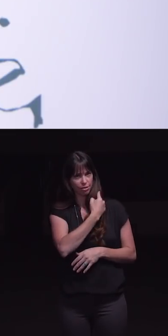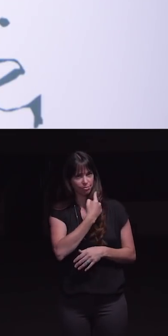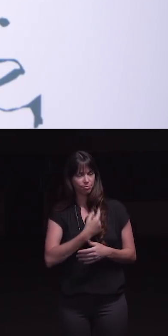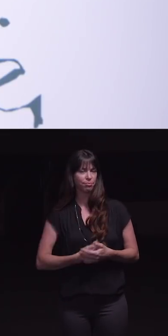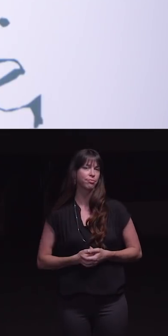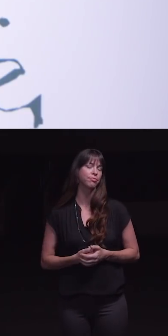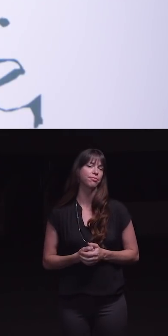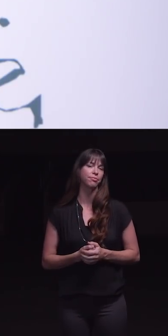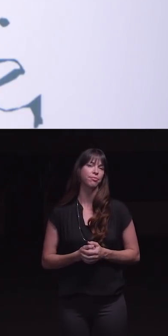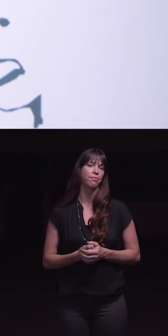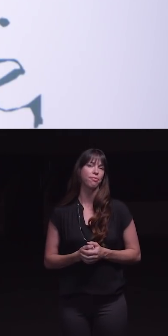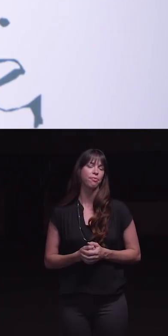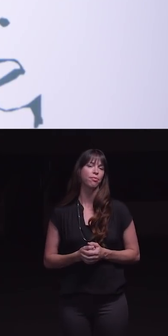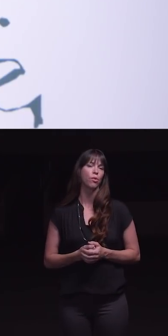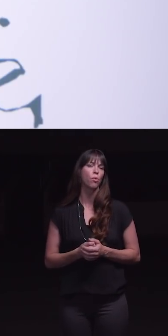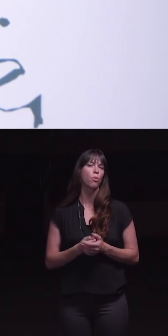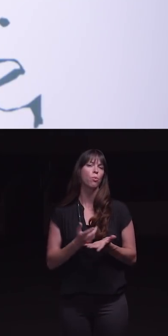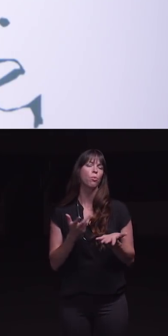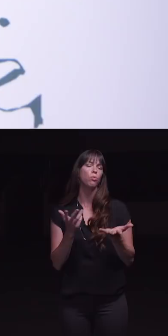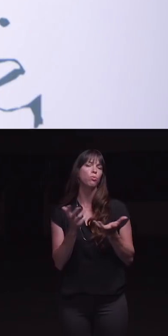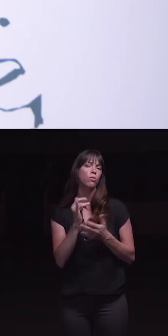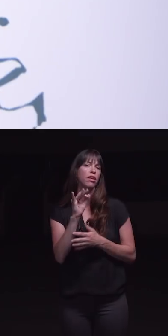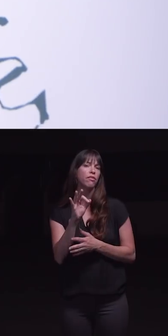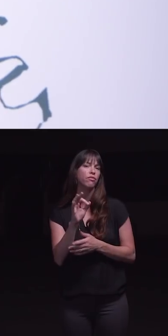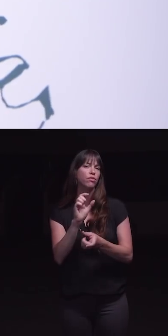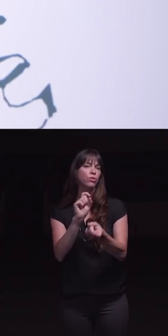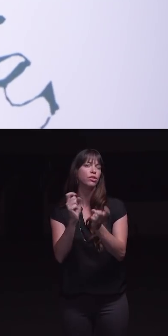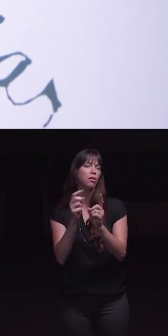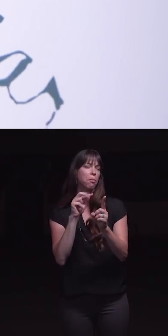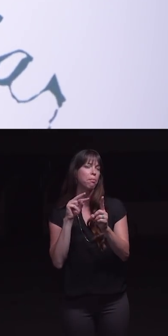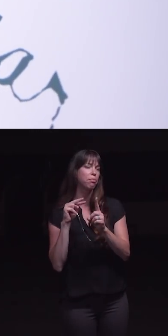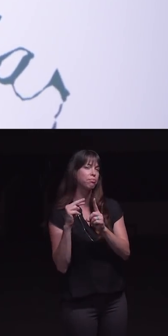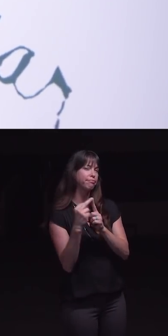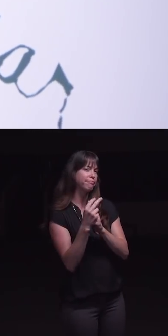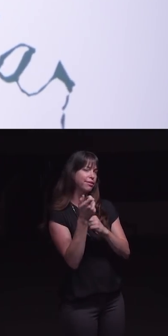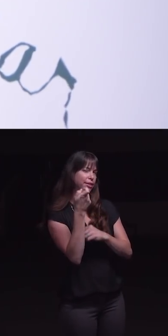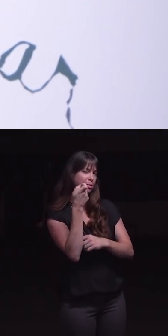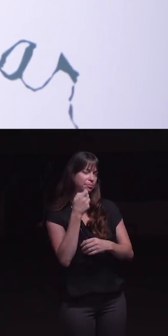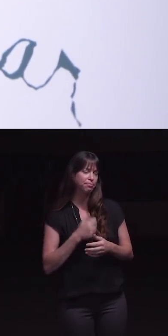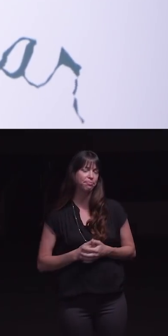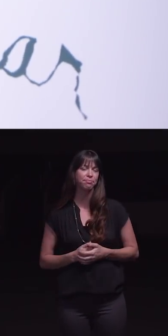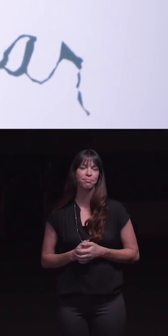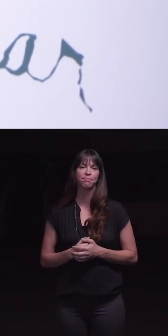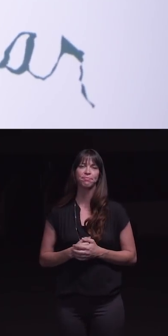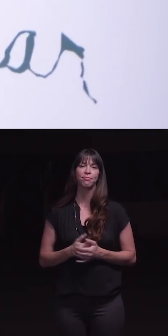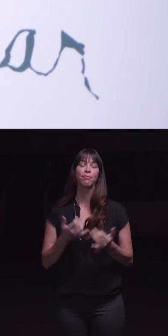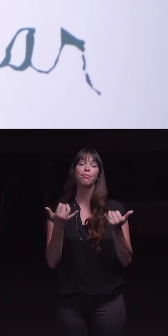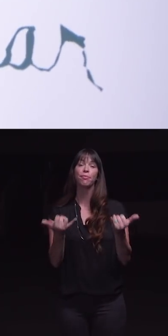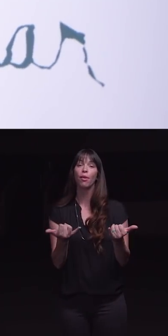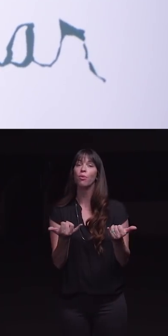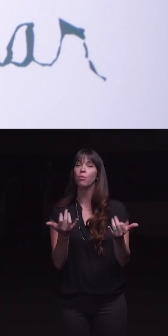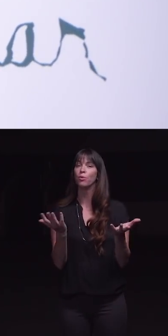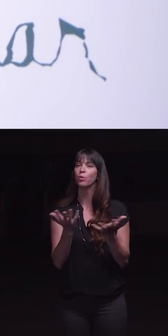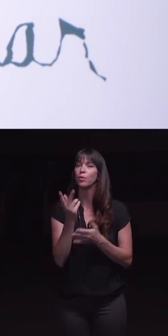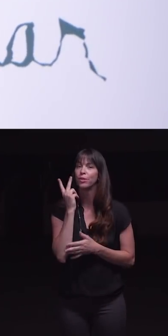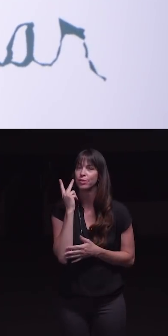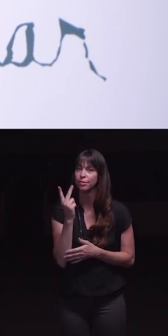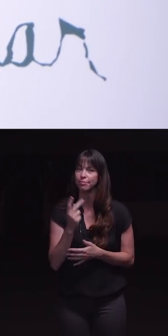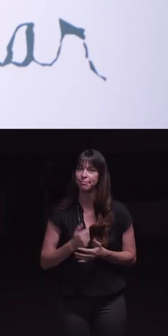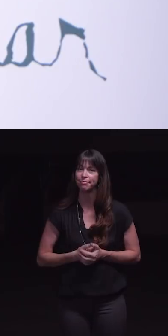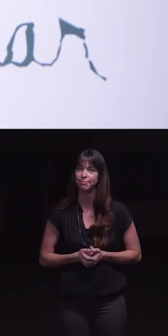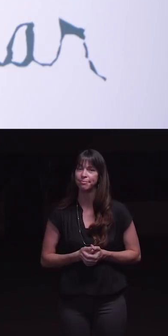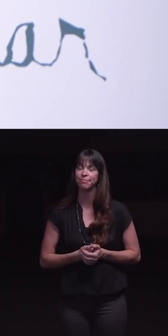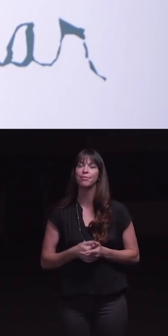facial features. But what if we shifted the perspective just slightly? Now, what do you